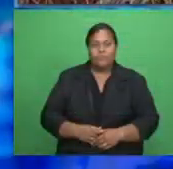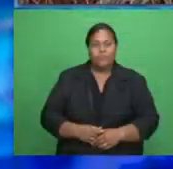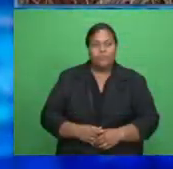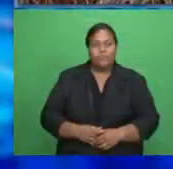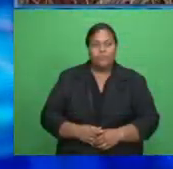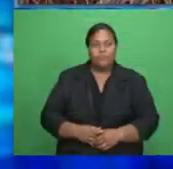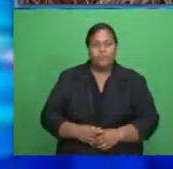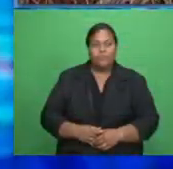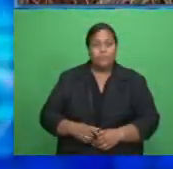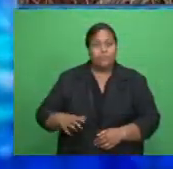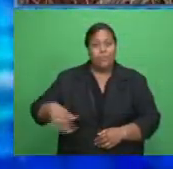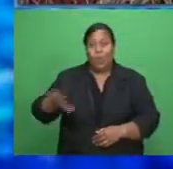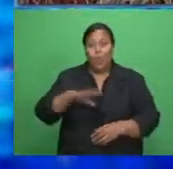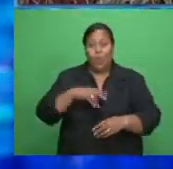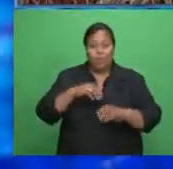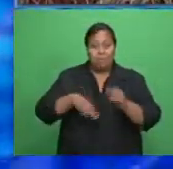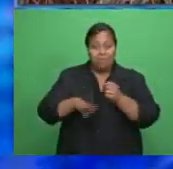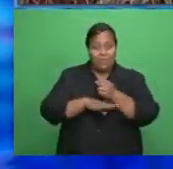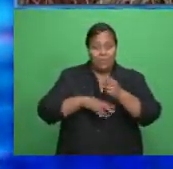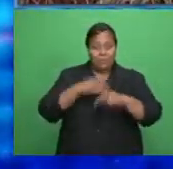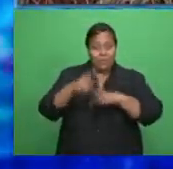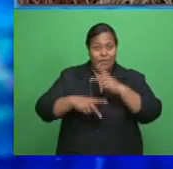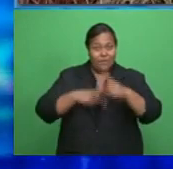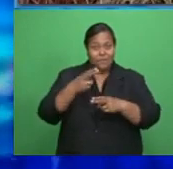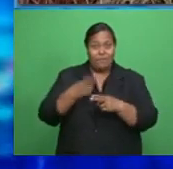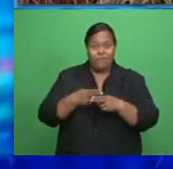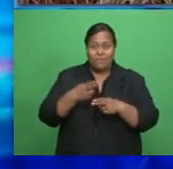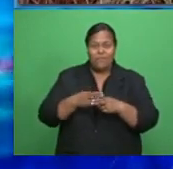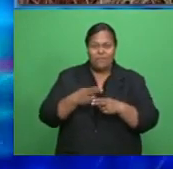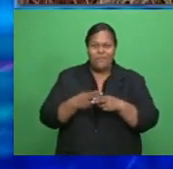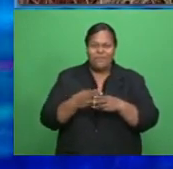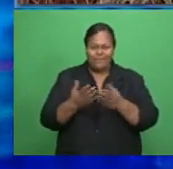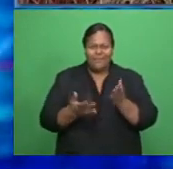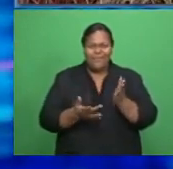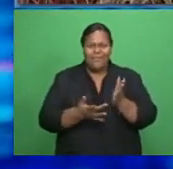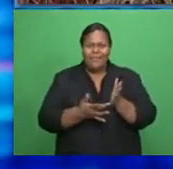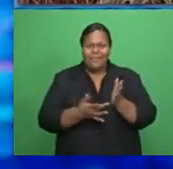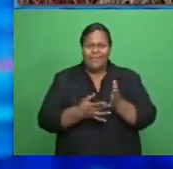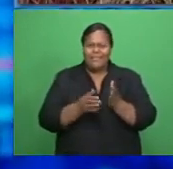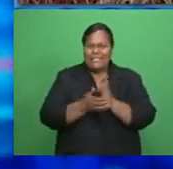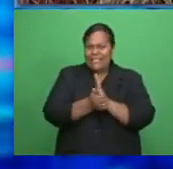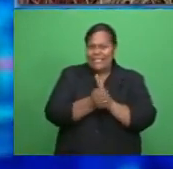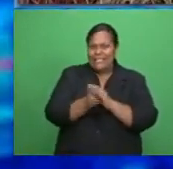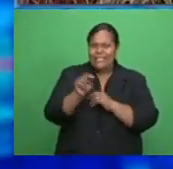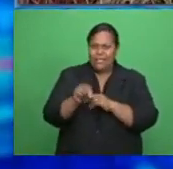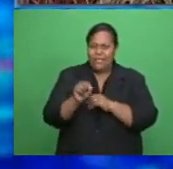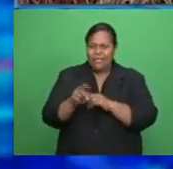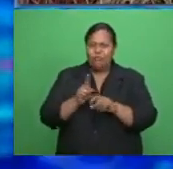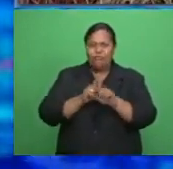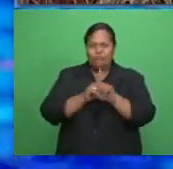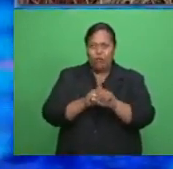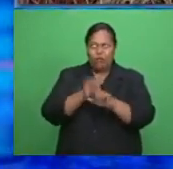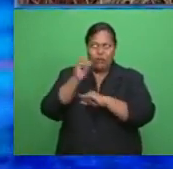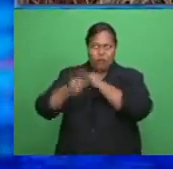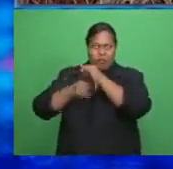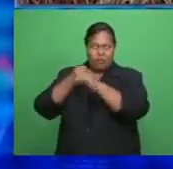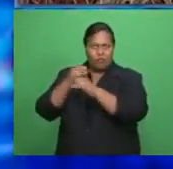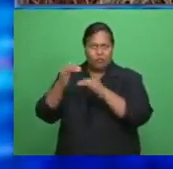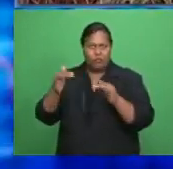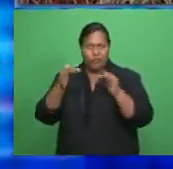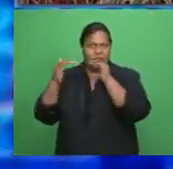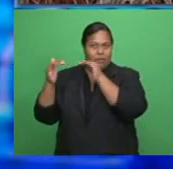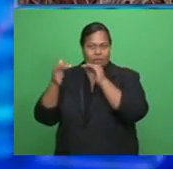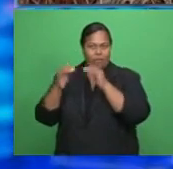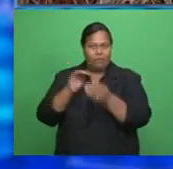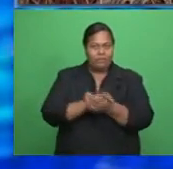All basic processes and farming techniques need to be followed to meet international market requirements for kava. National Export Market